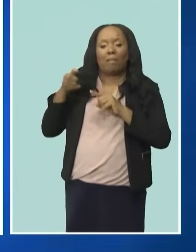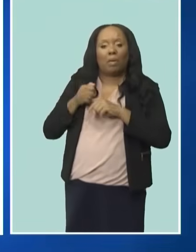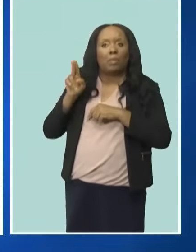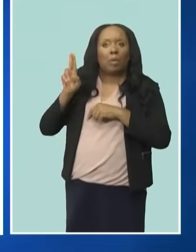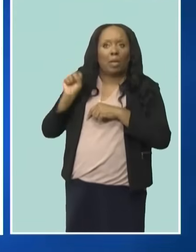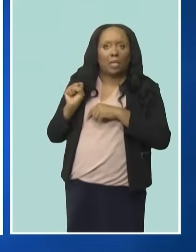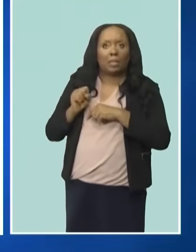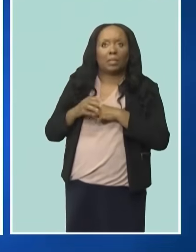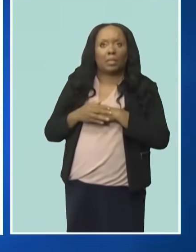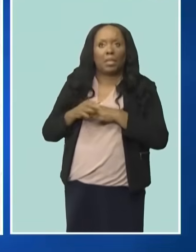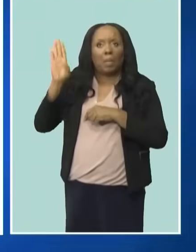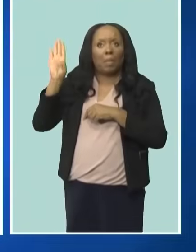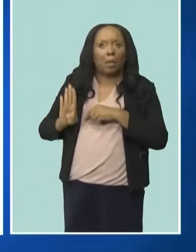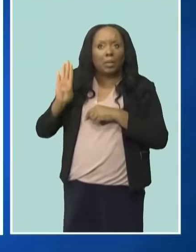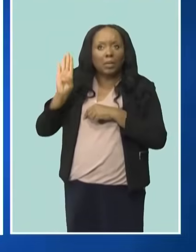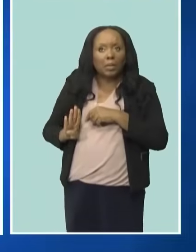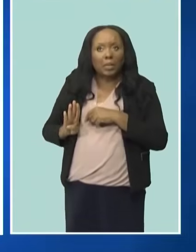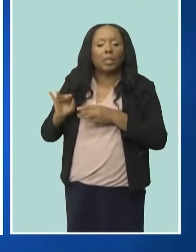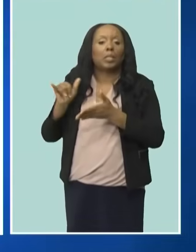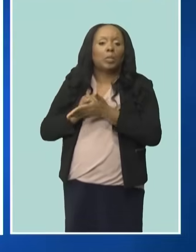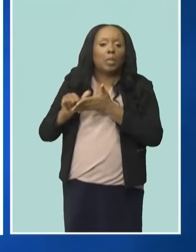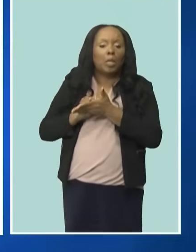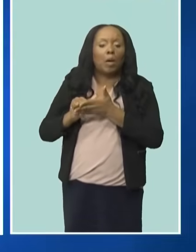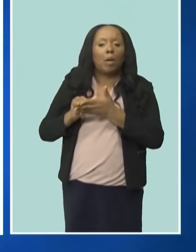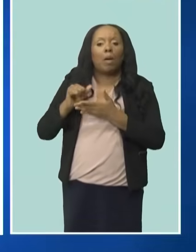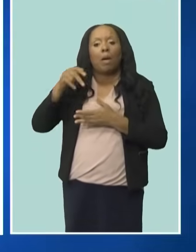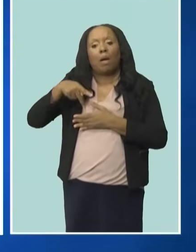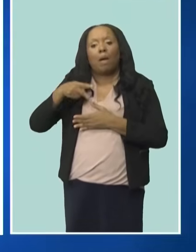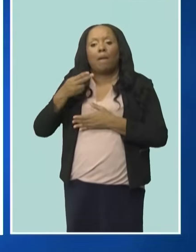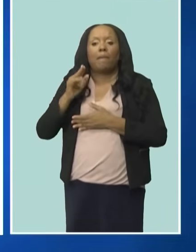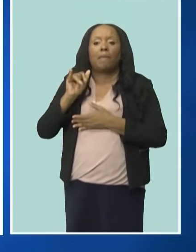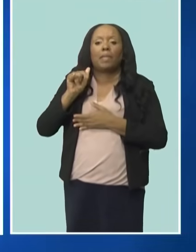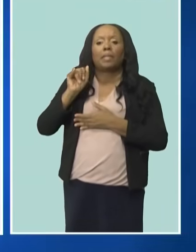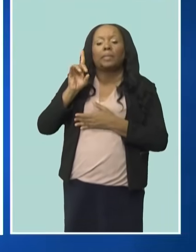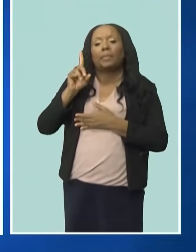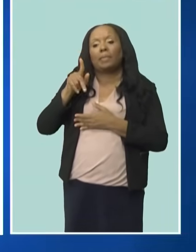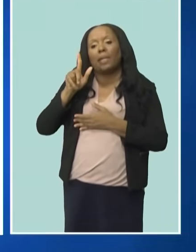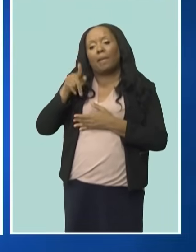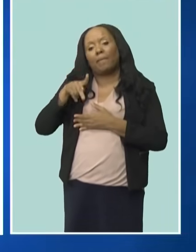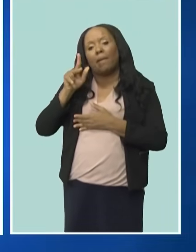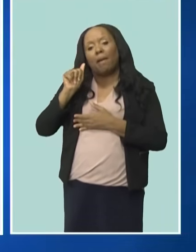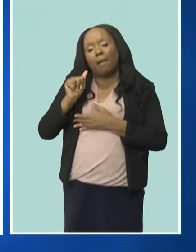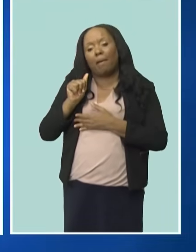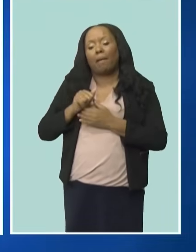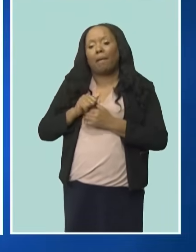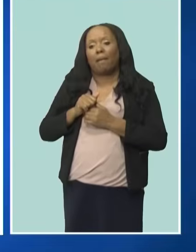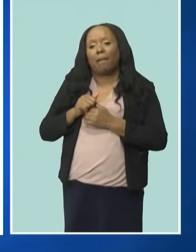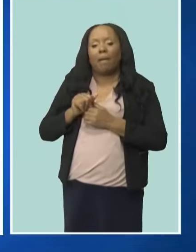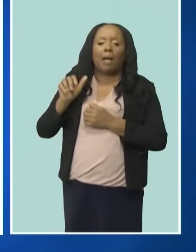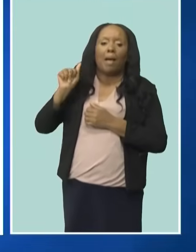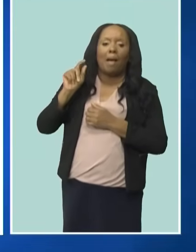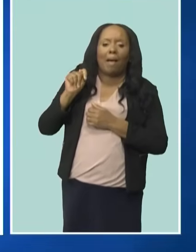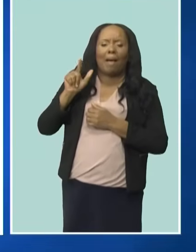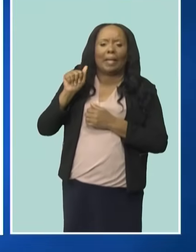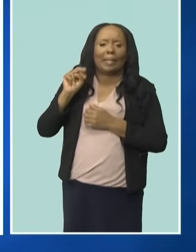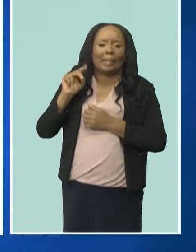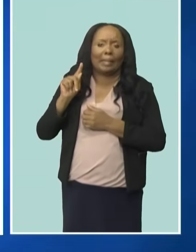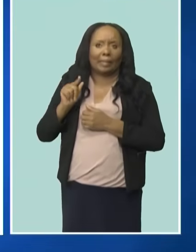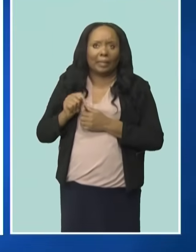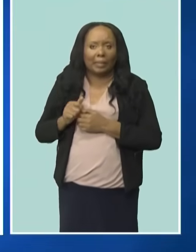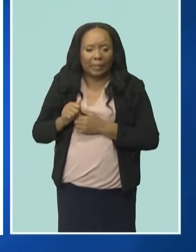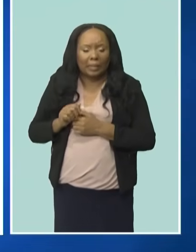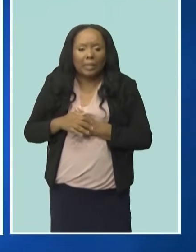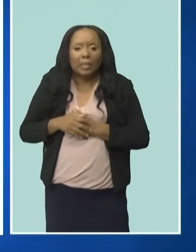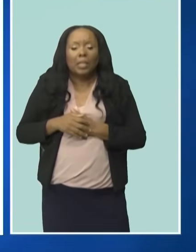within the U.S., Boston, New York, Philadelphia, and Atlanta. One of our markets, one of the smaller markets, Europe, we